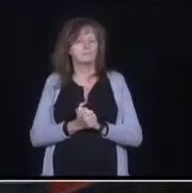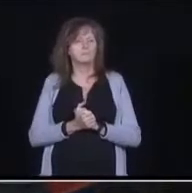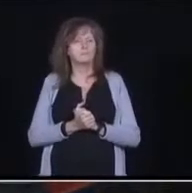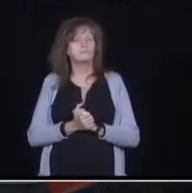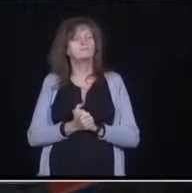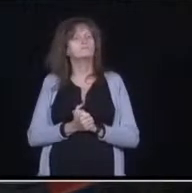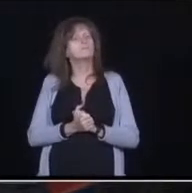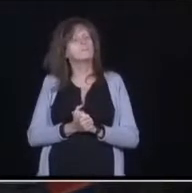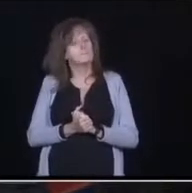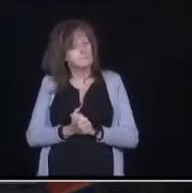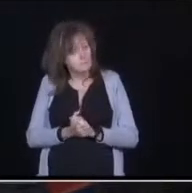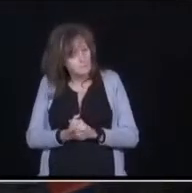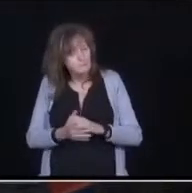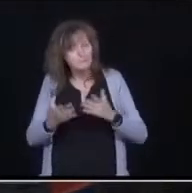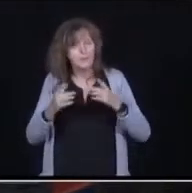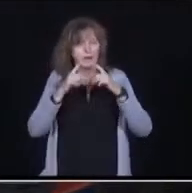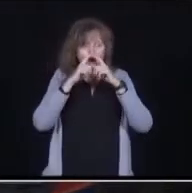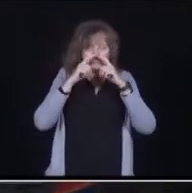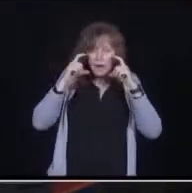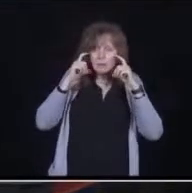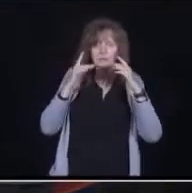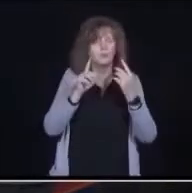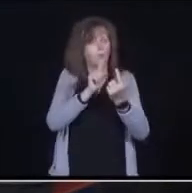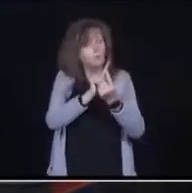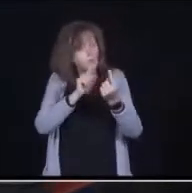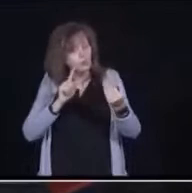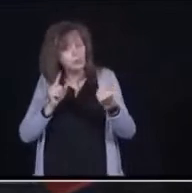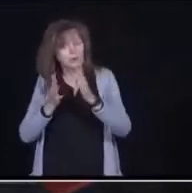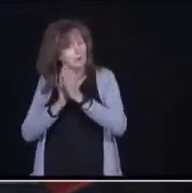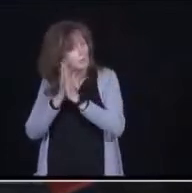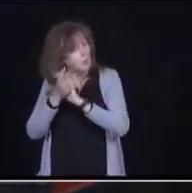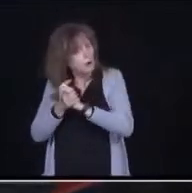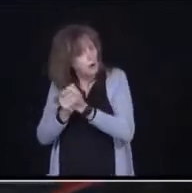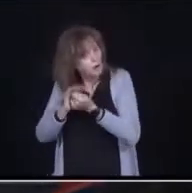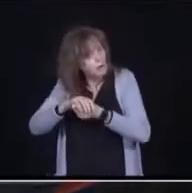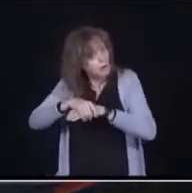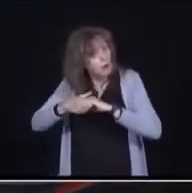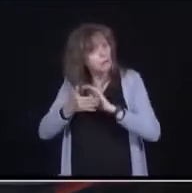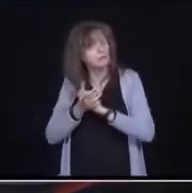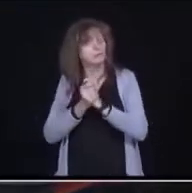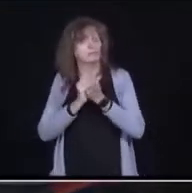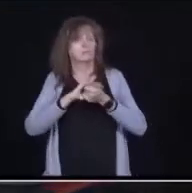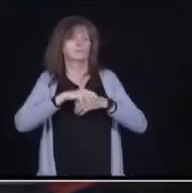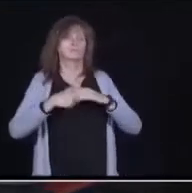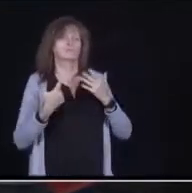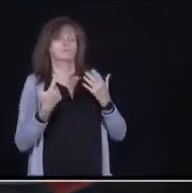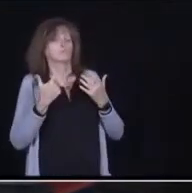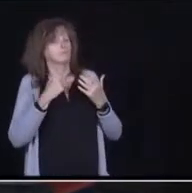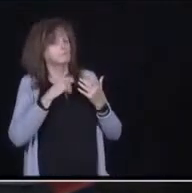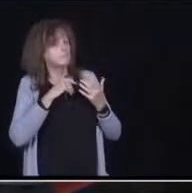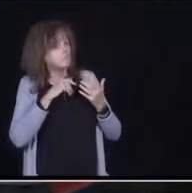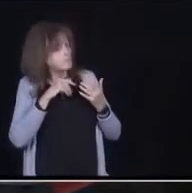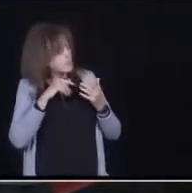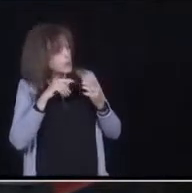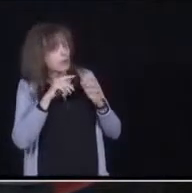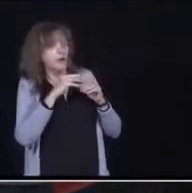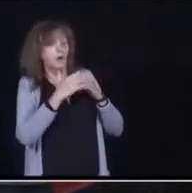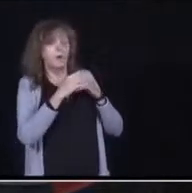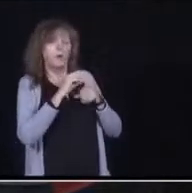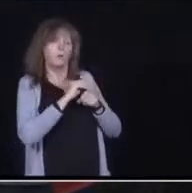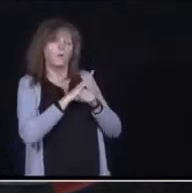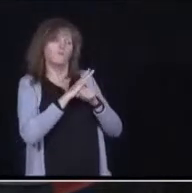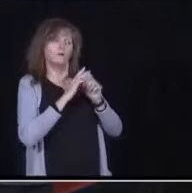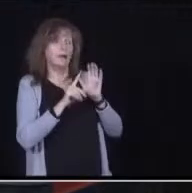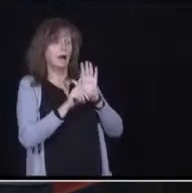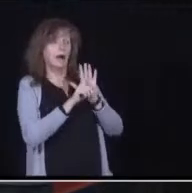with masks, physical distancing, hand washing, our COVID alert app, which I've got right here, I always like to brag about it. It's